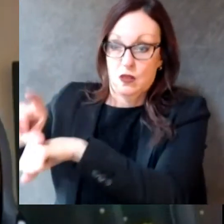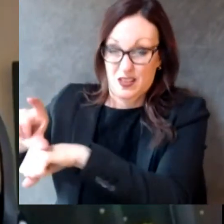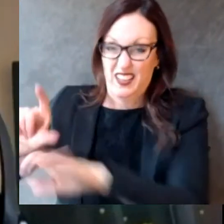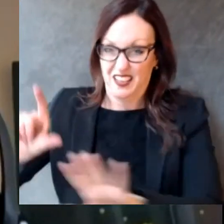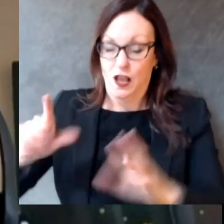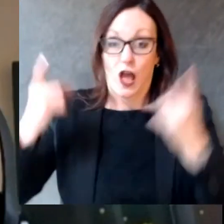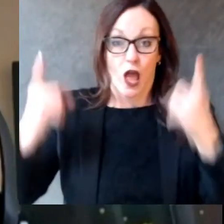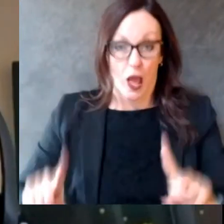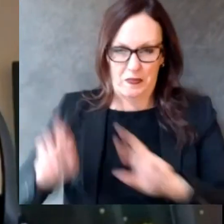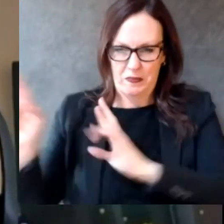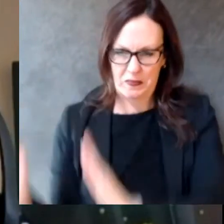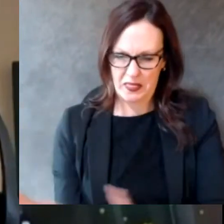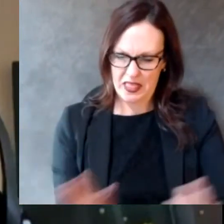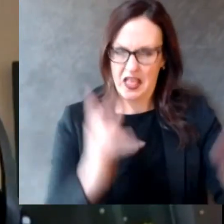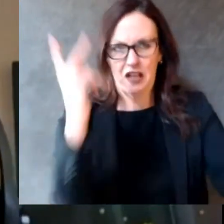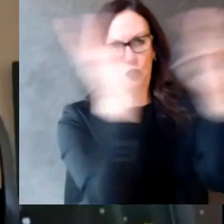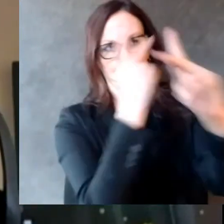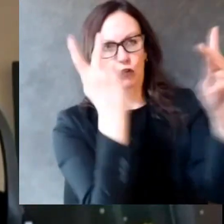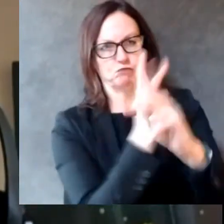give you a sense,